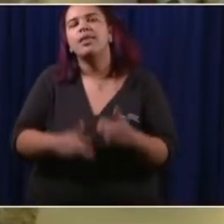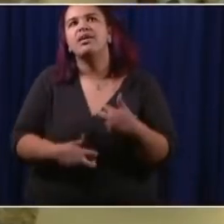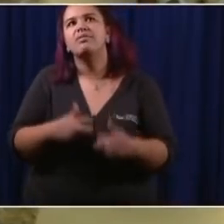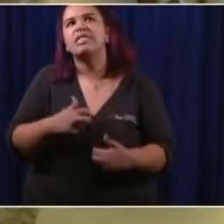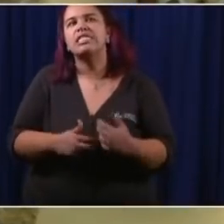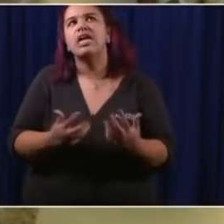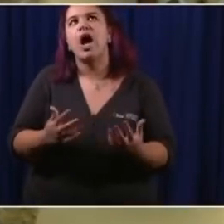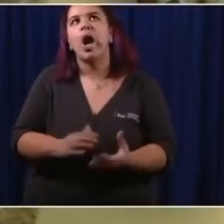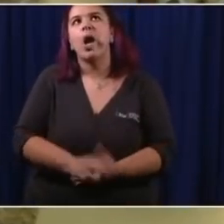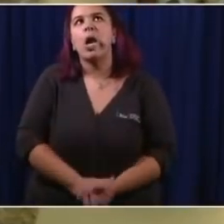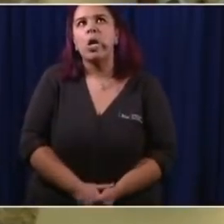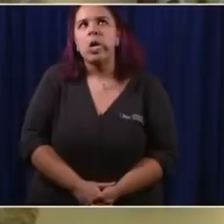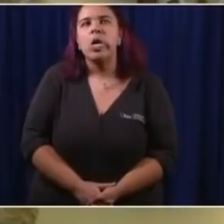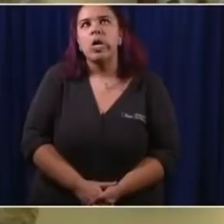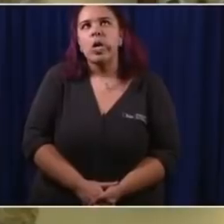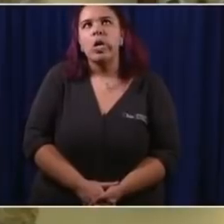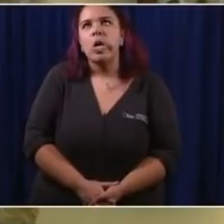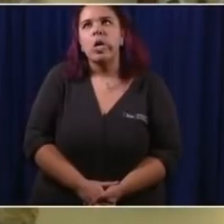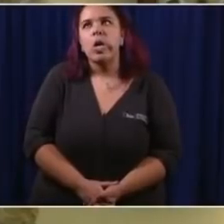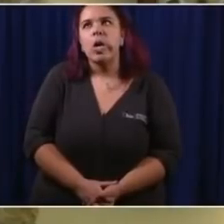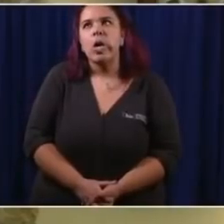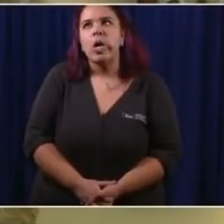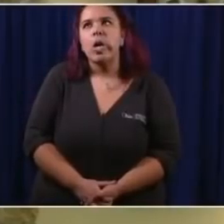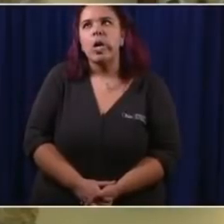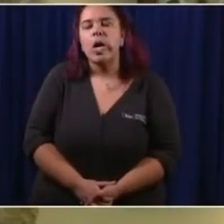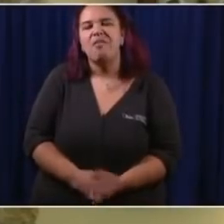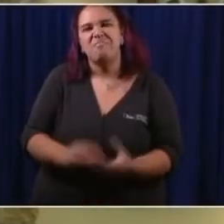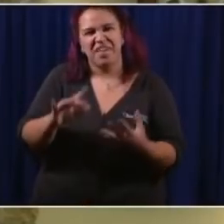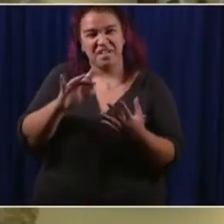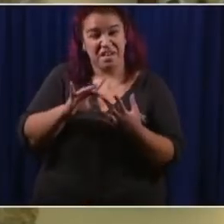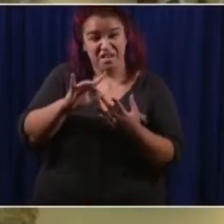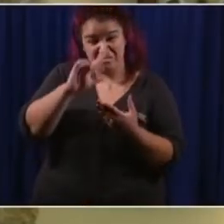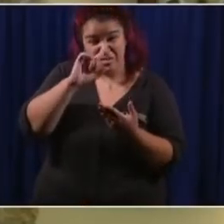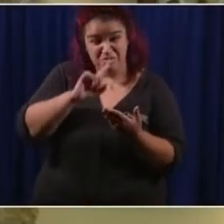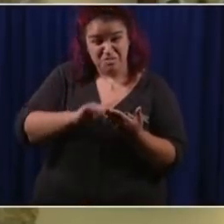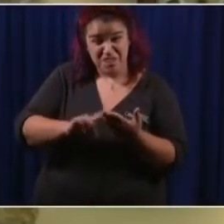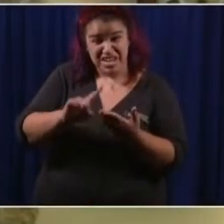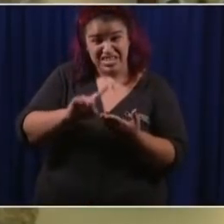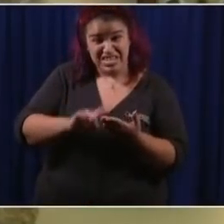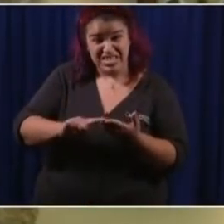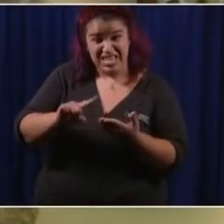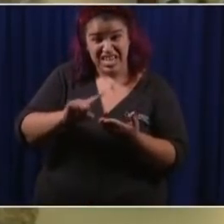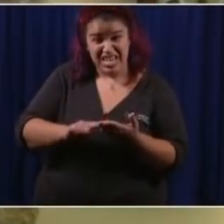we're not yet to the point where we can take the tracing and turn that into